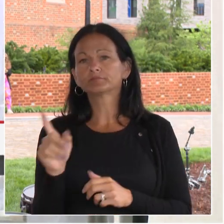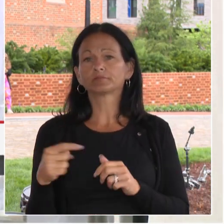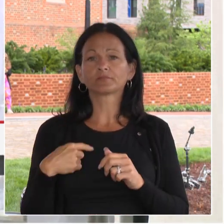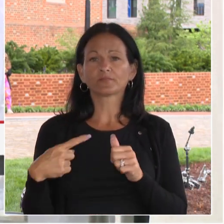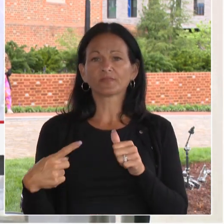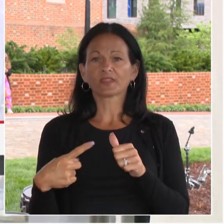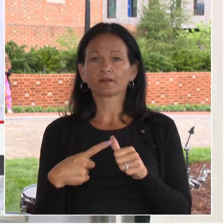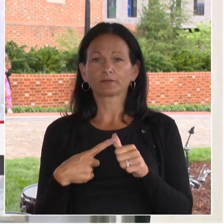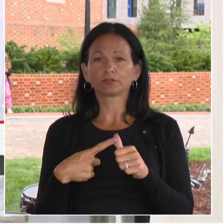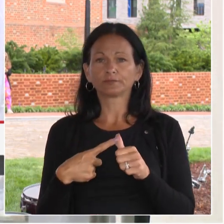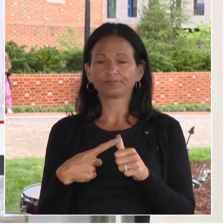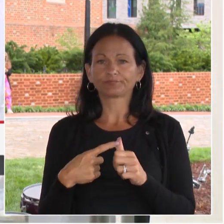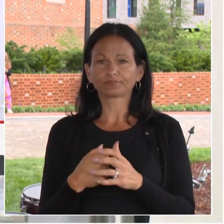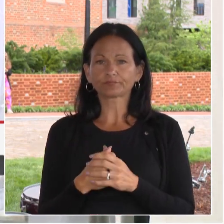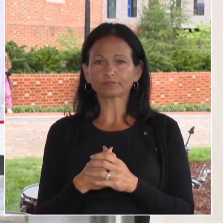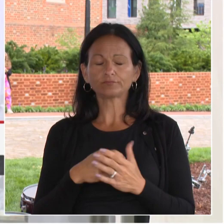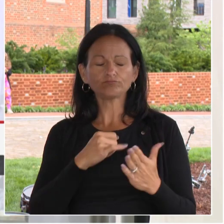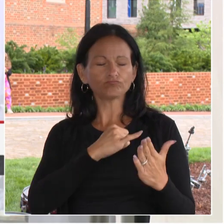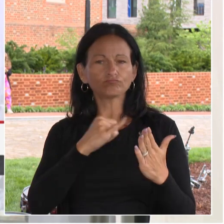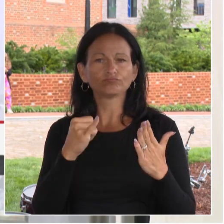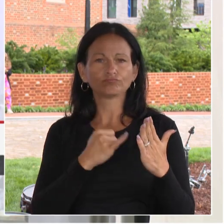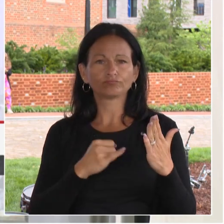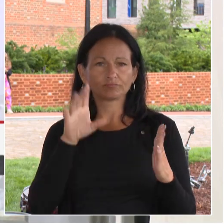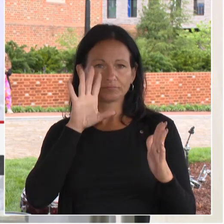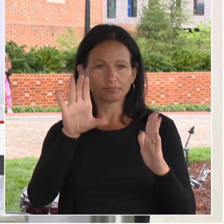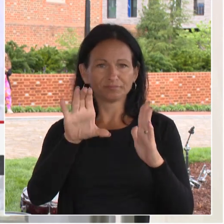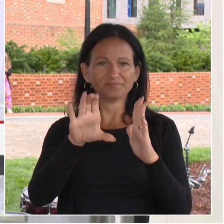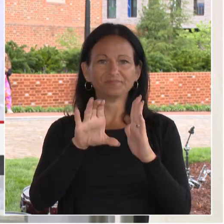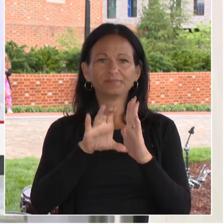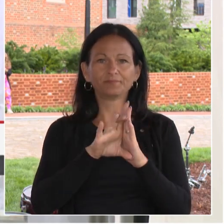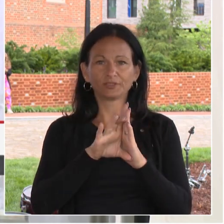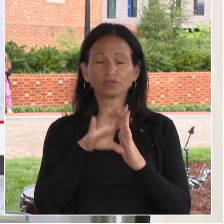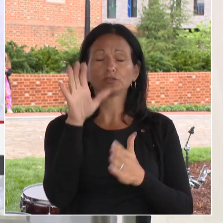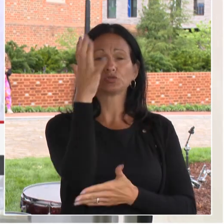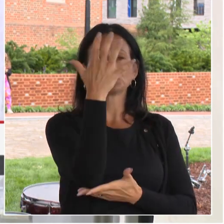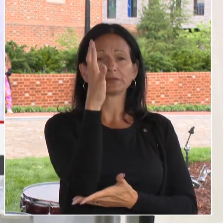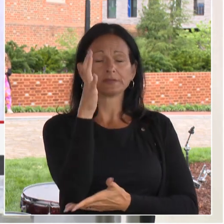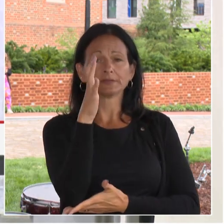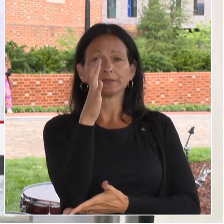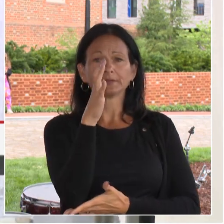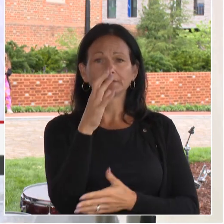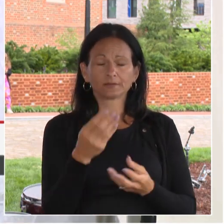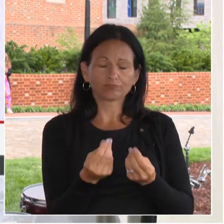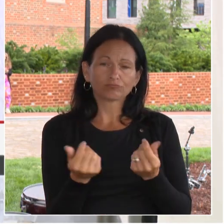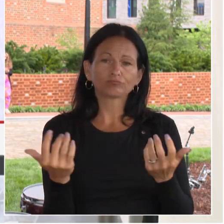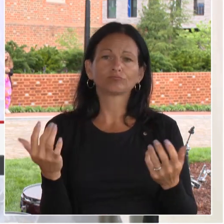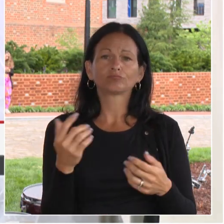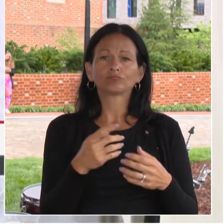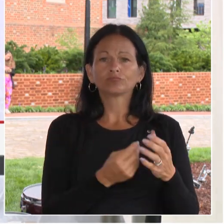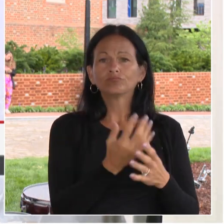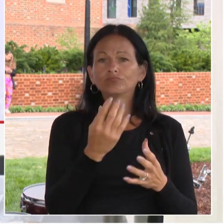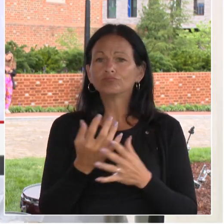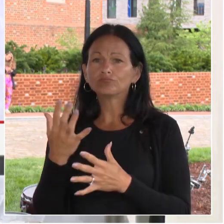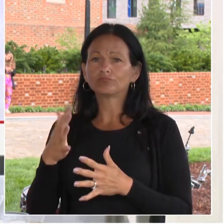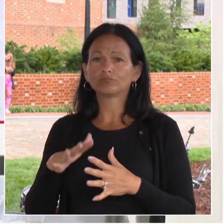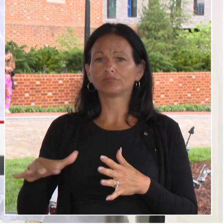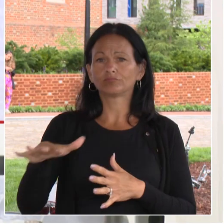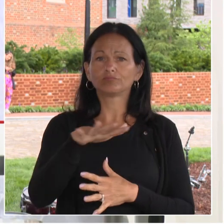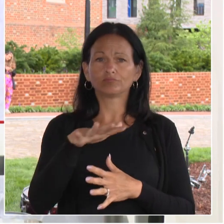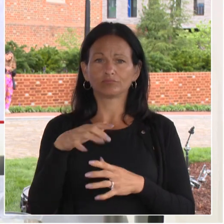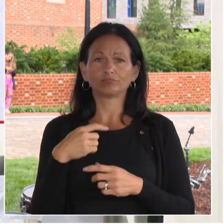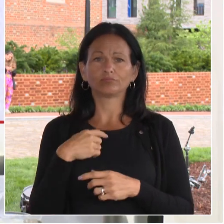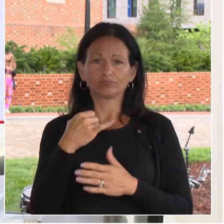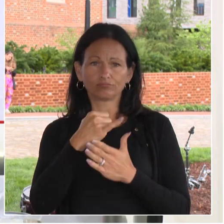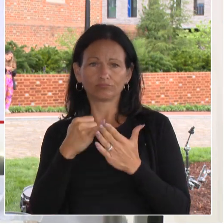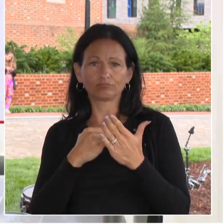front lawn to depict what he believed would be the gem of the entire project. So of course it was natural for Michael